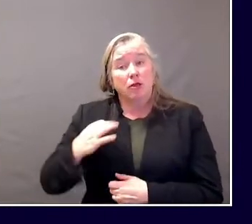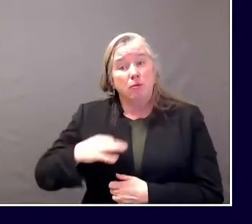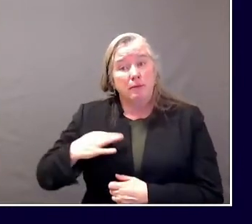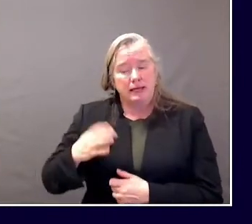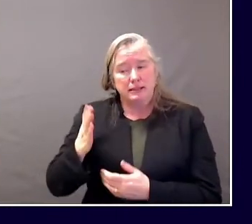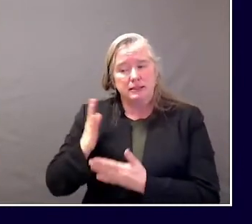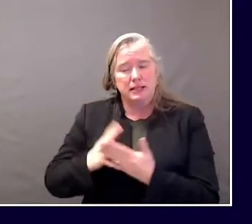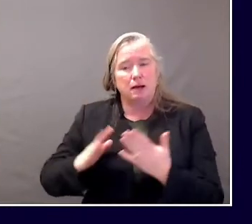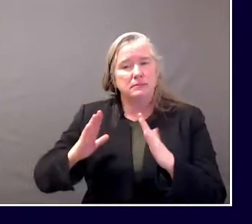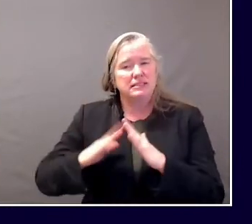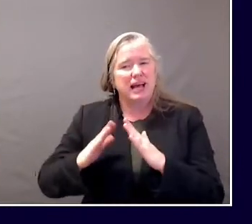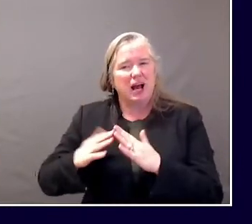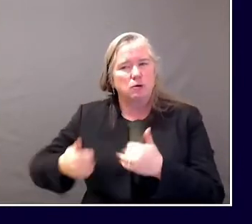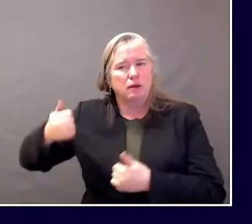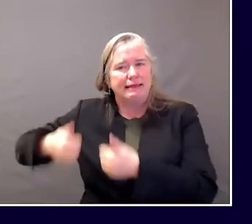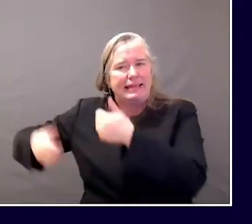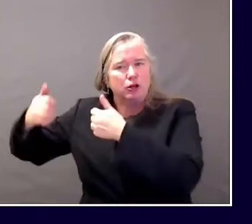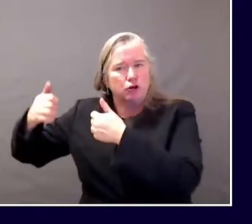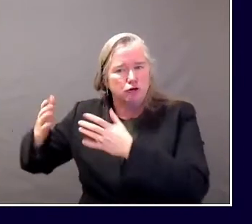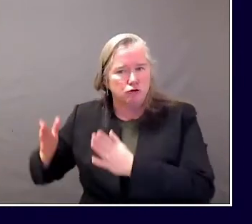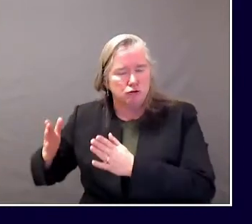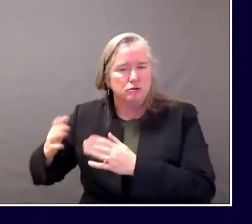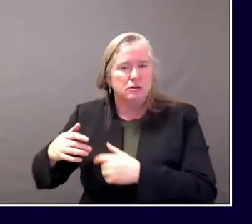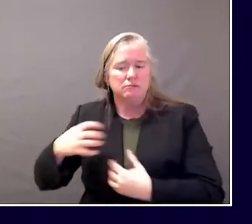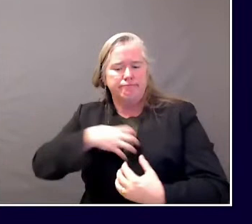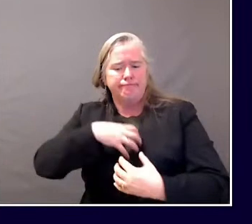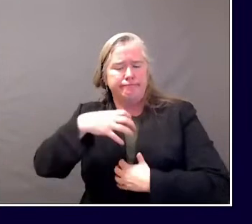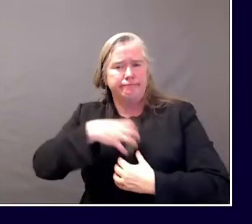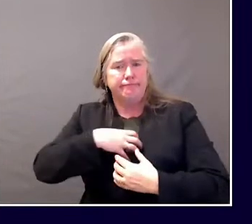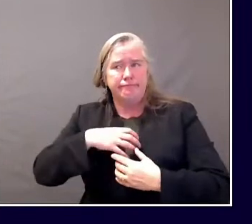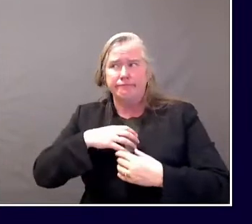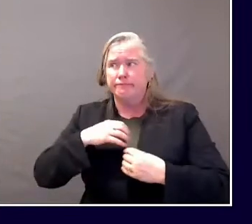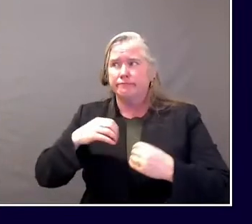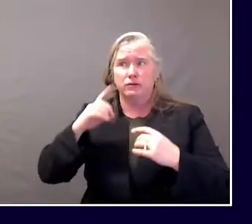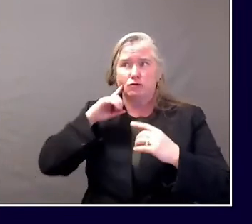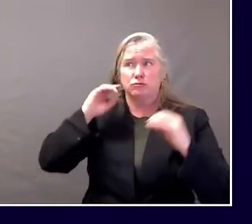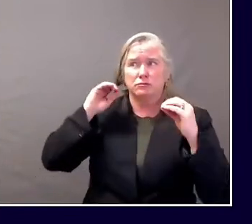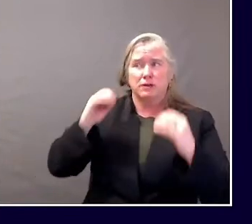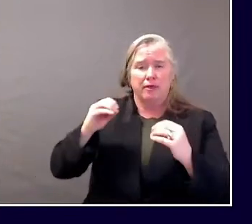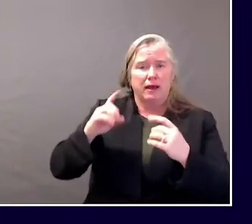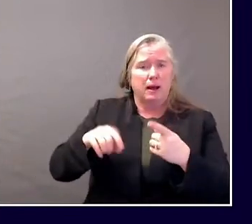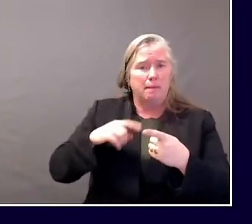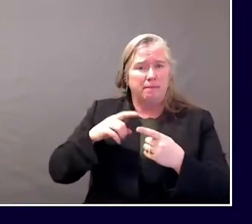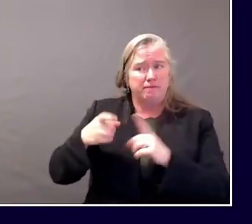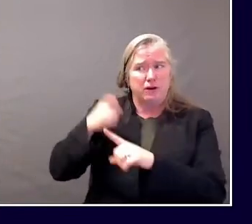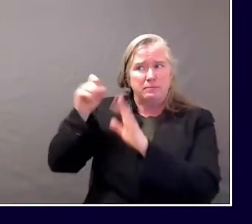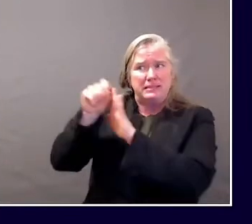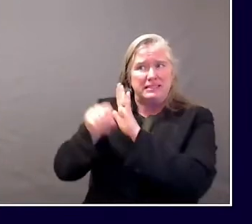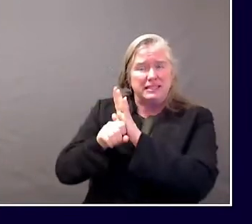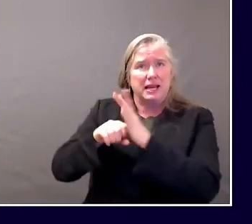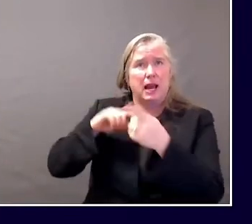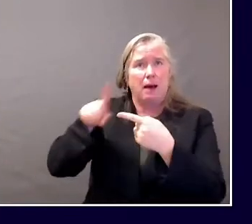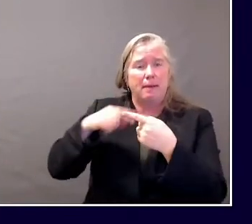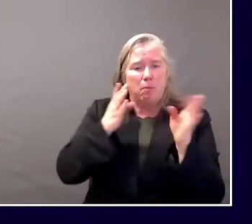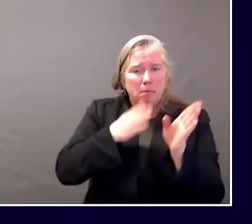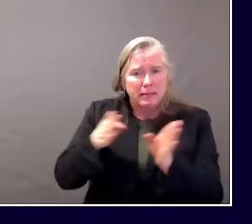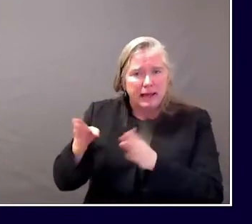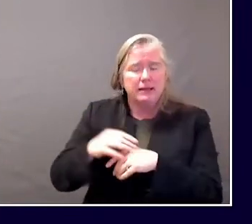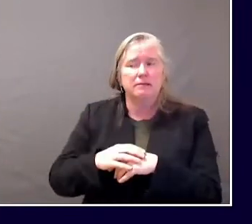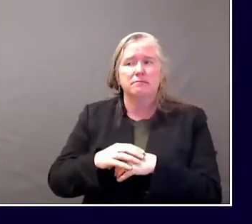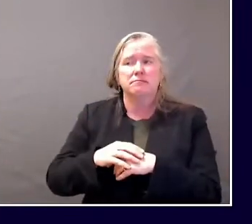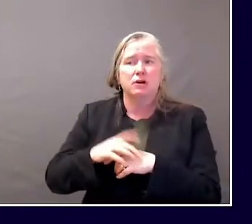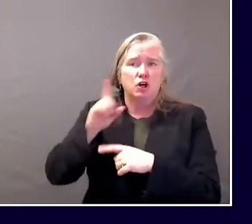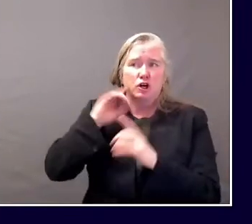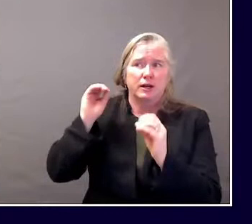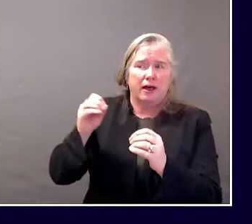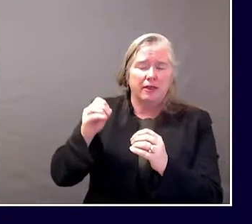about a lack of two-way communication with the state on the planning and preparedness side of things. Obviously, the circumstances in